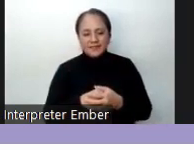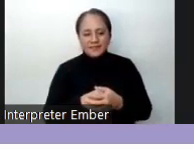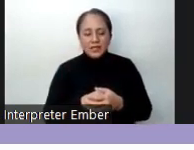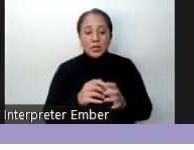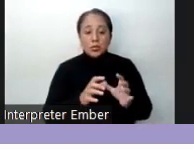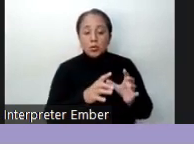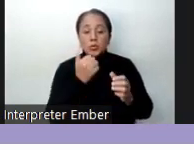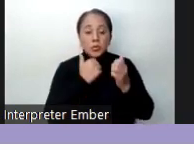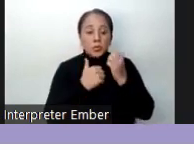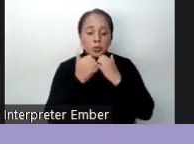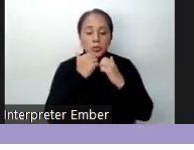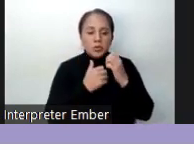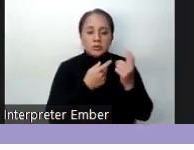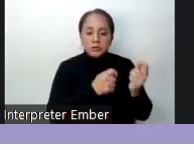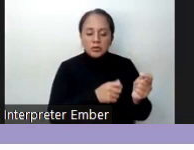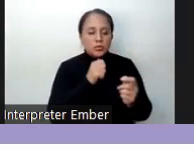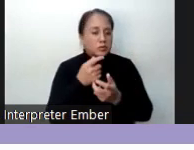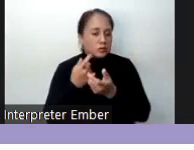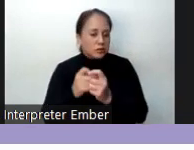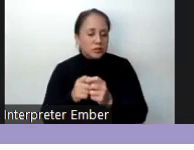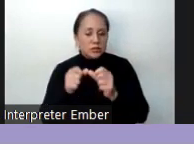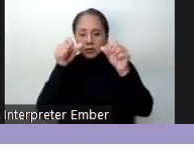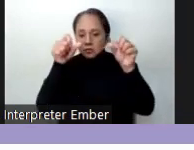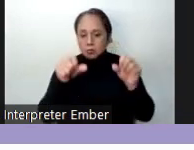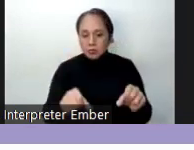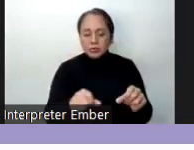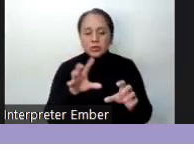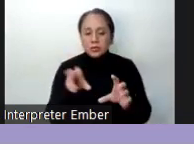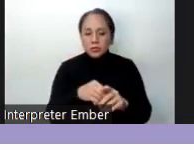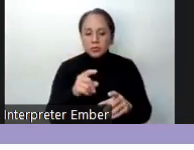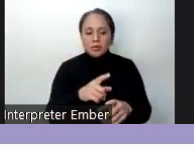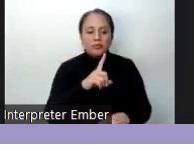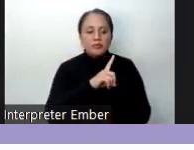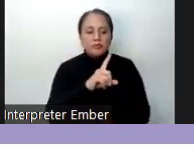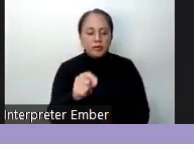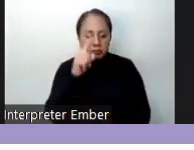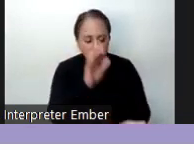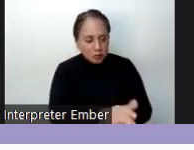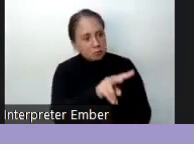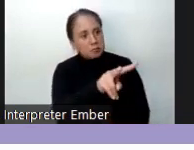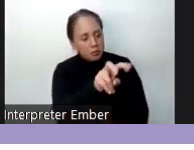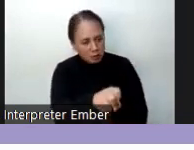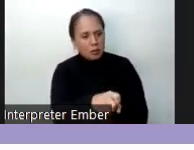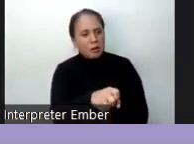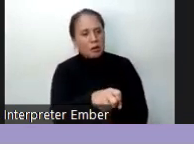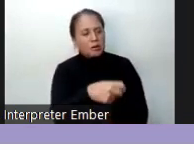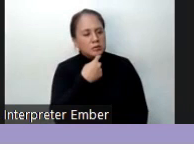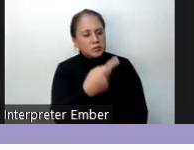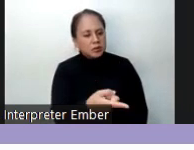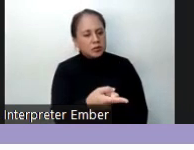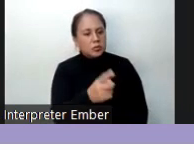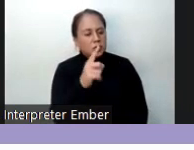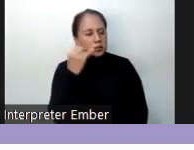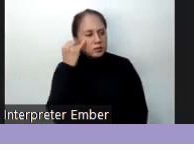Common mistakes for trusting or not trusting a post include immediately believing a post that confirms